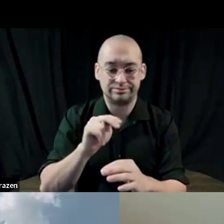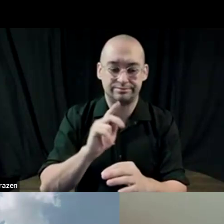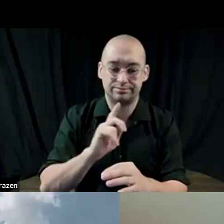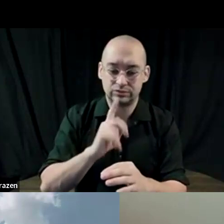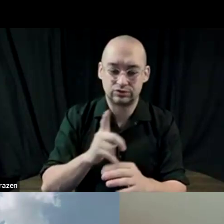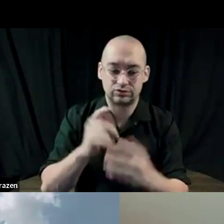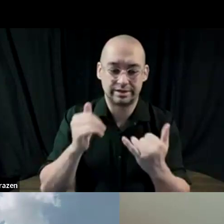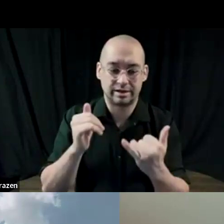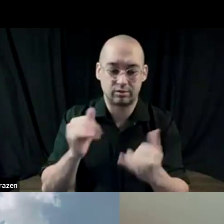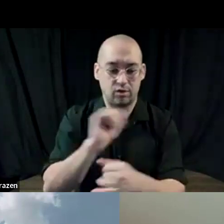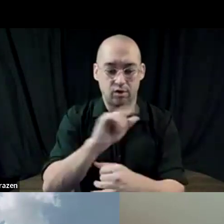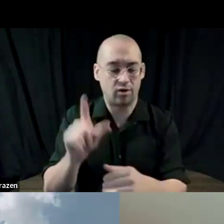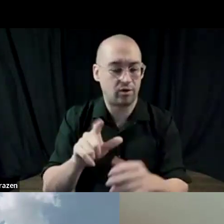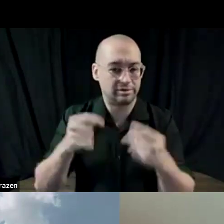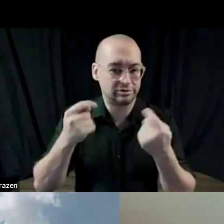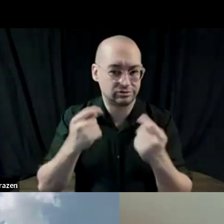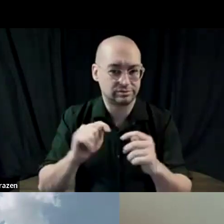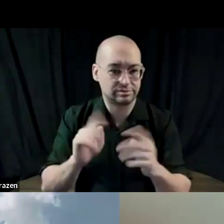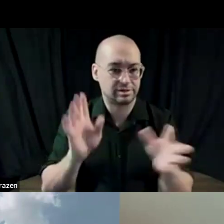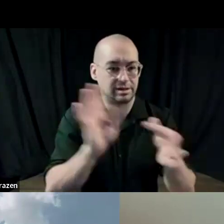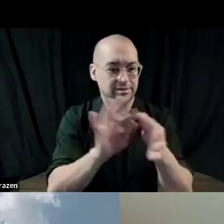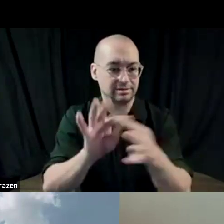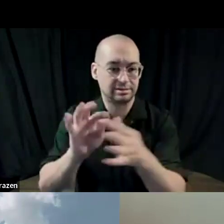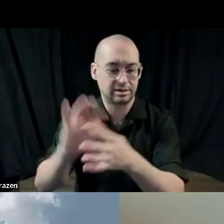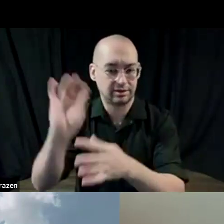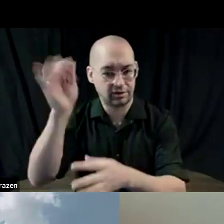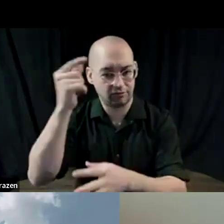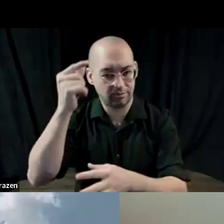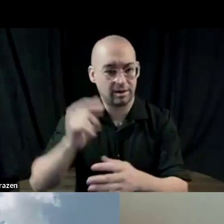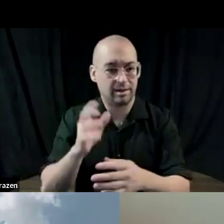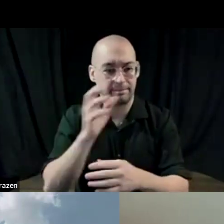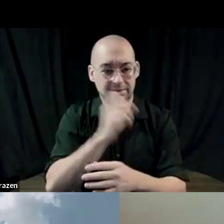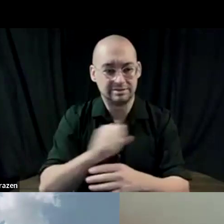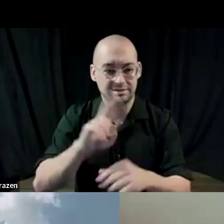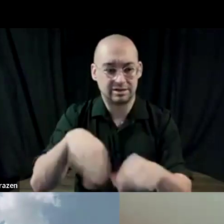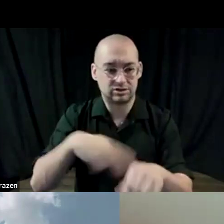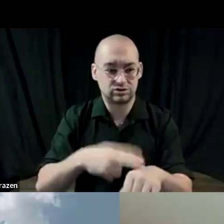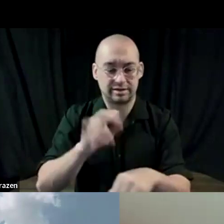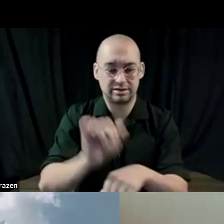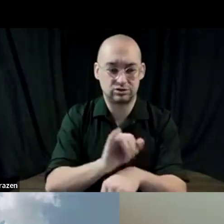of our attempts to reach out to the federal government, specifically NIST, the National Institute of Science and Technology, which is